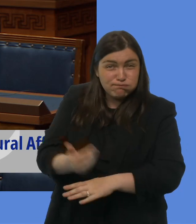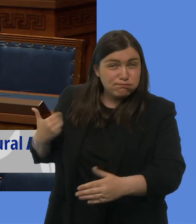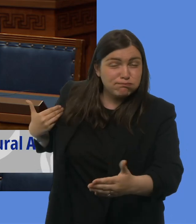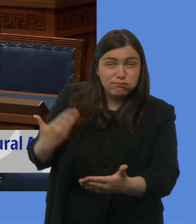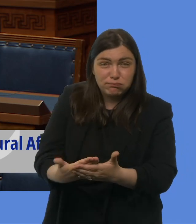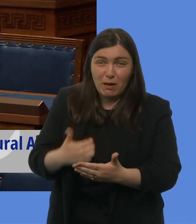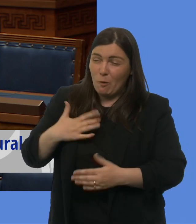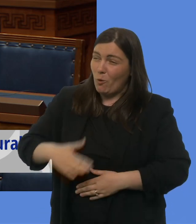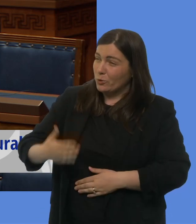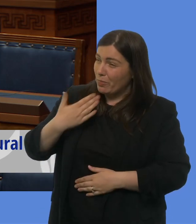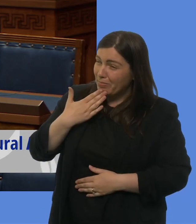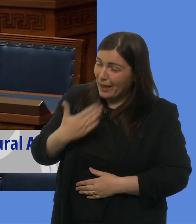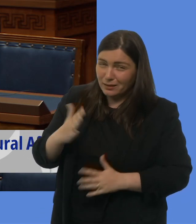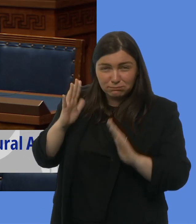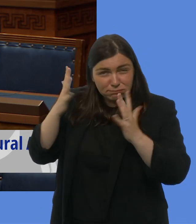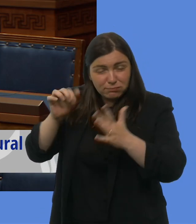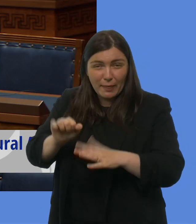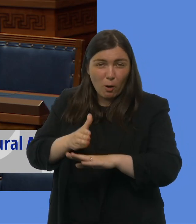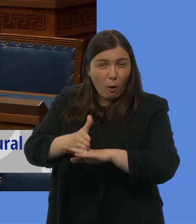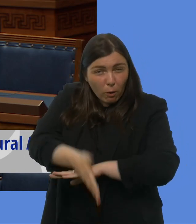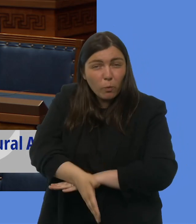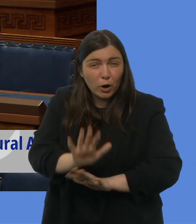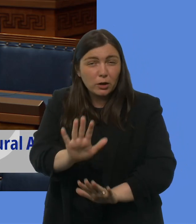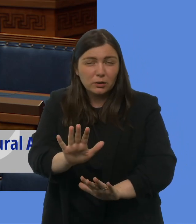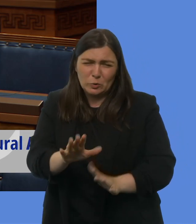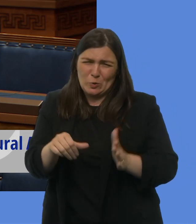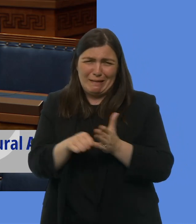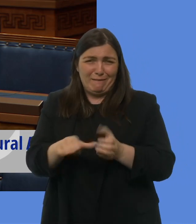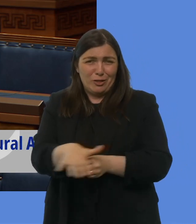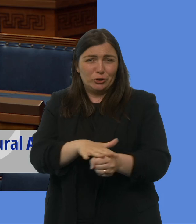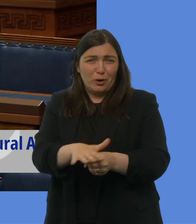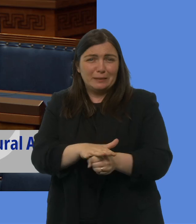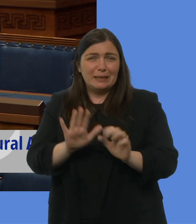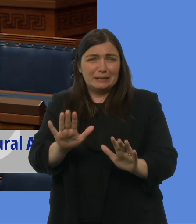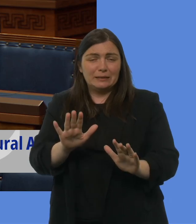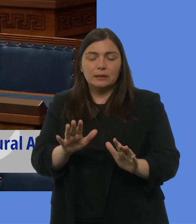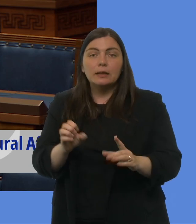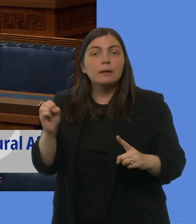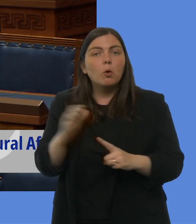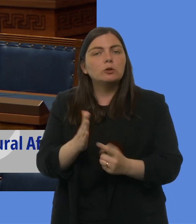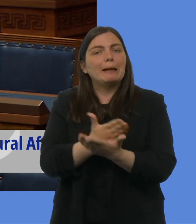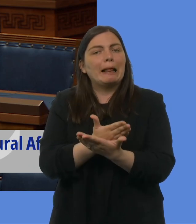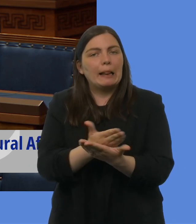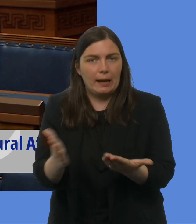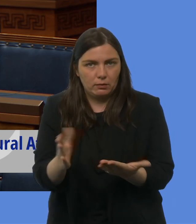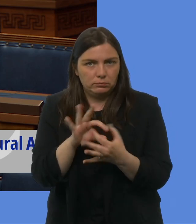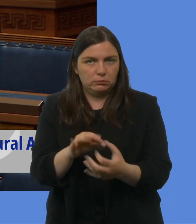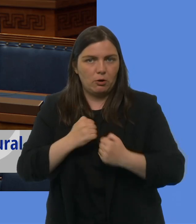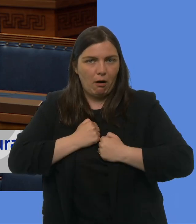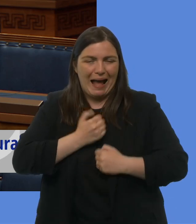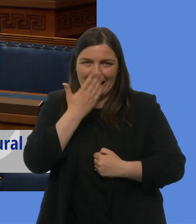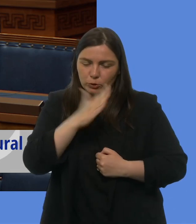praise them for the work that they've been doing in very, very difficult circumstances. But we have to be very clear around our attitudes towards these